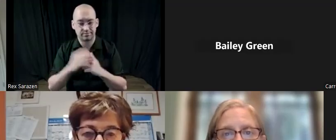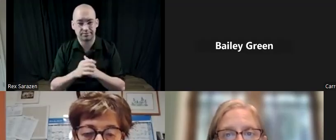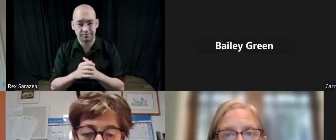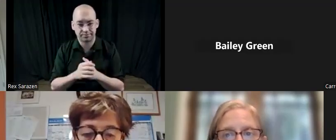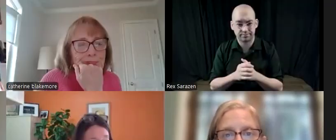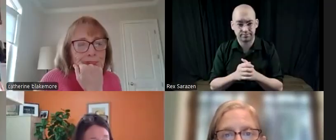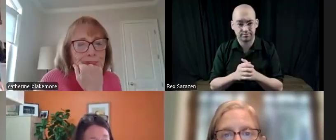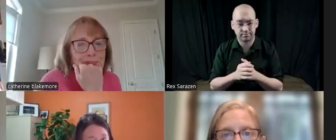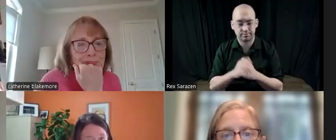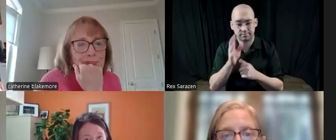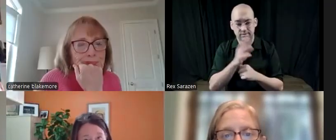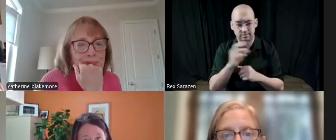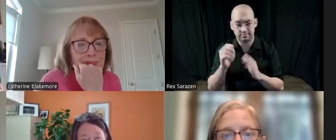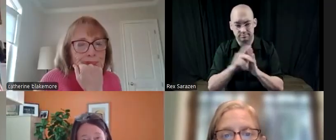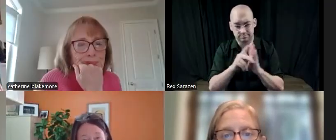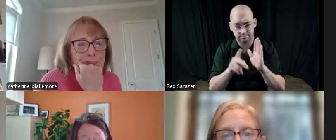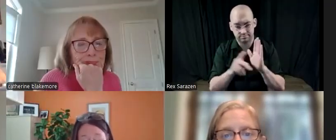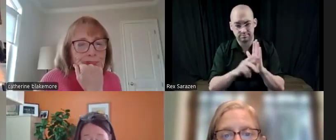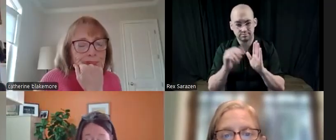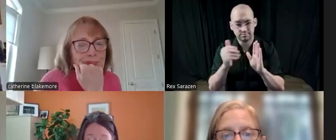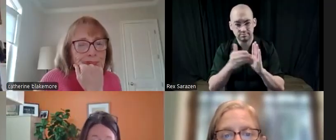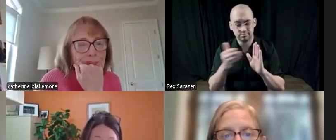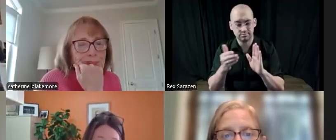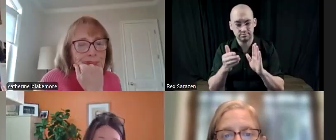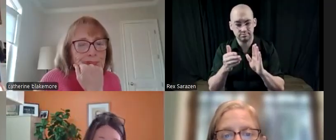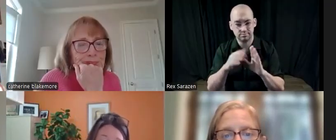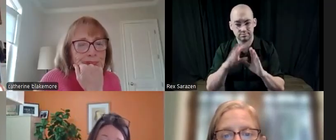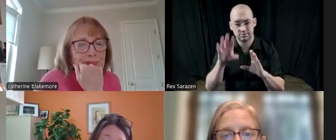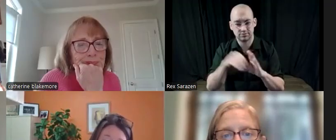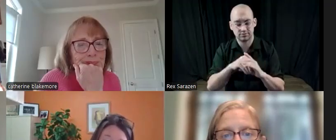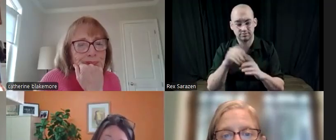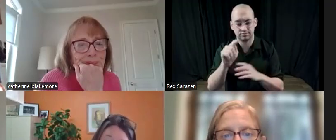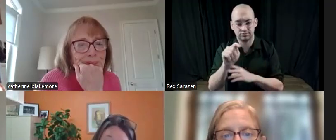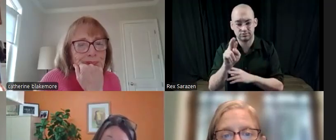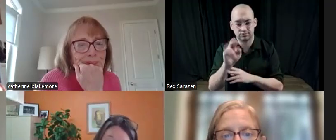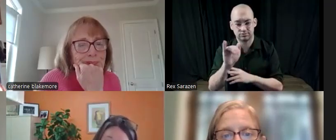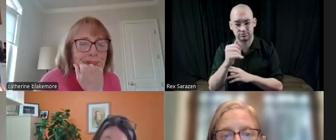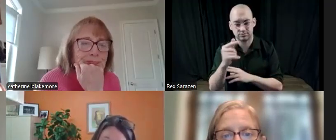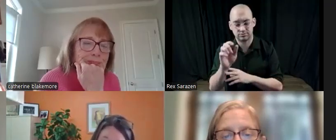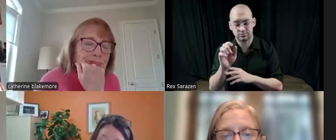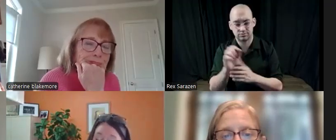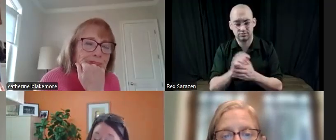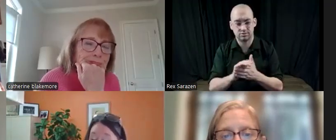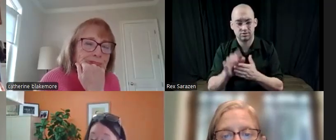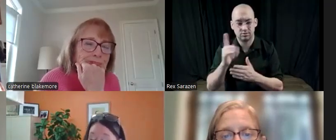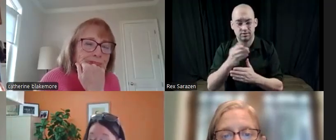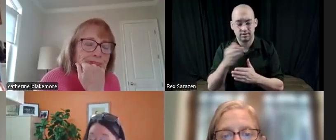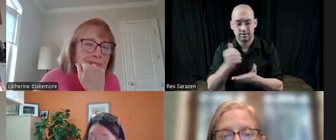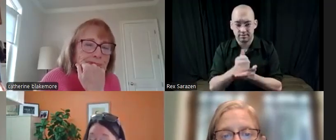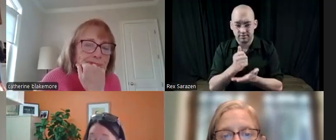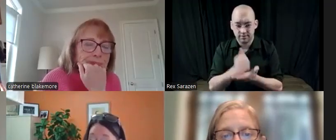the policies and other things that go into that triage. Be helpful. And then one thing that came up,